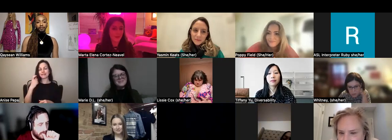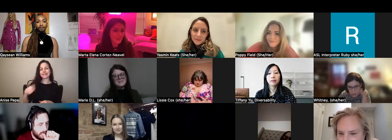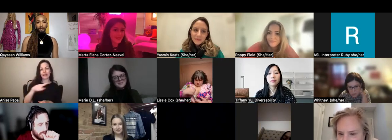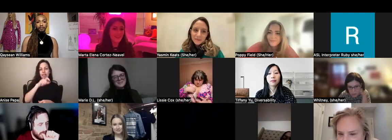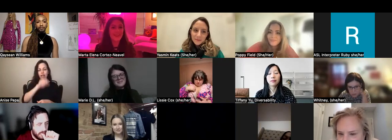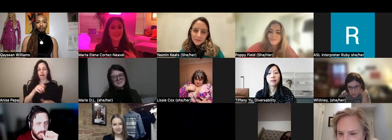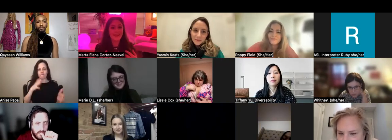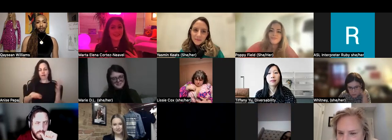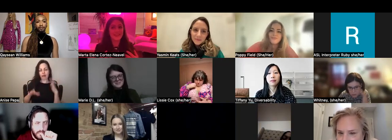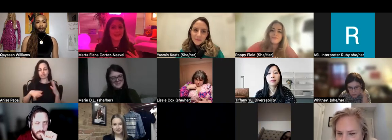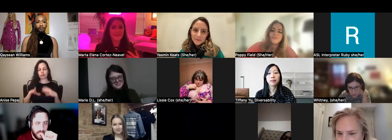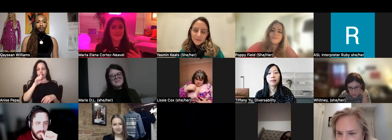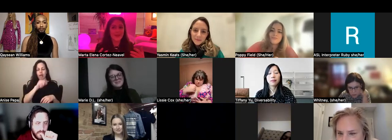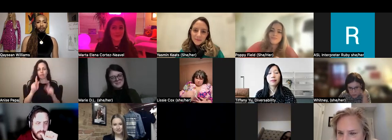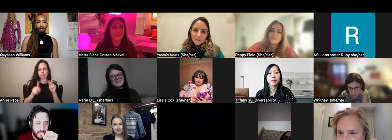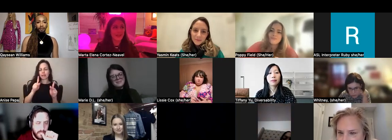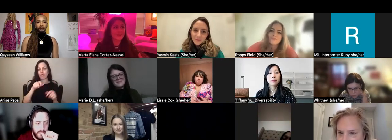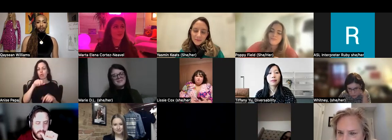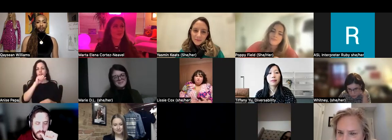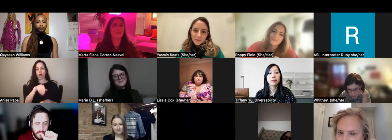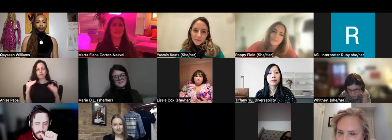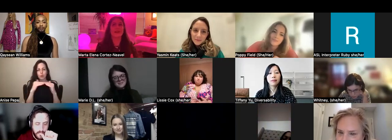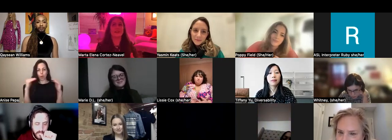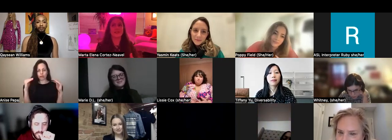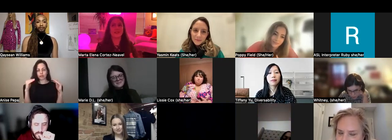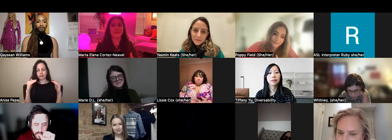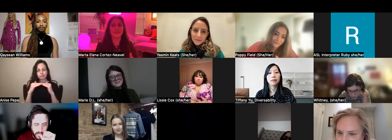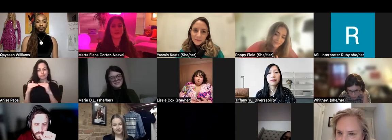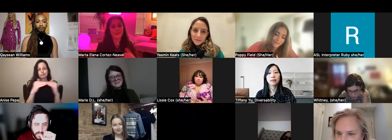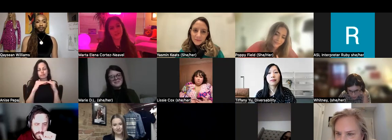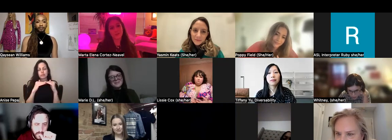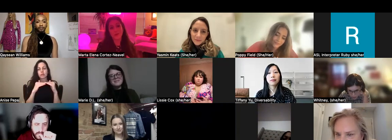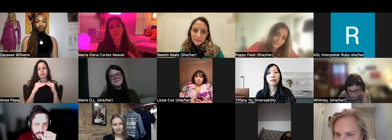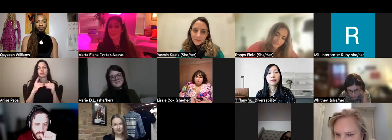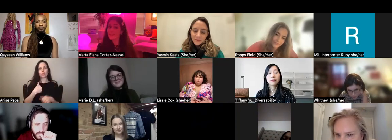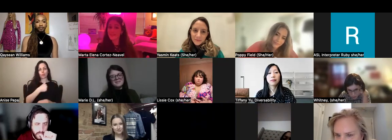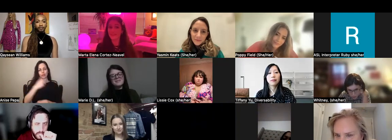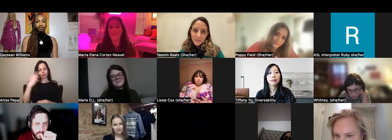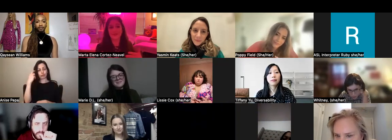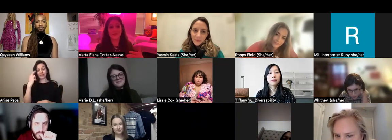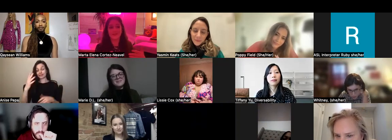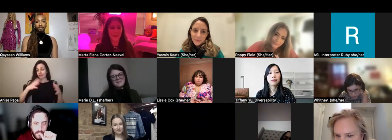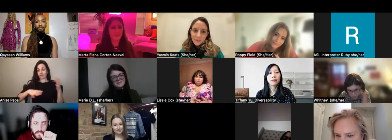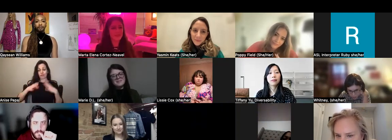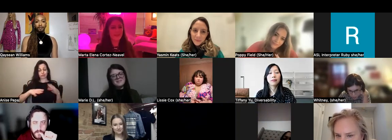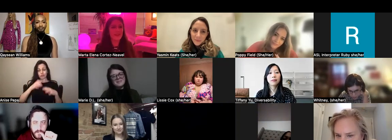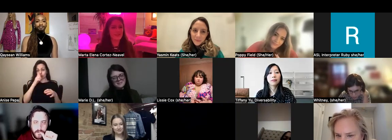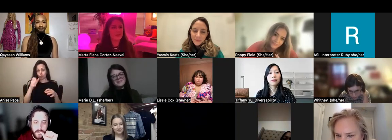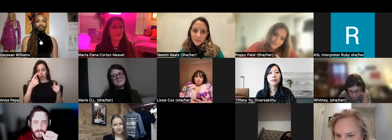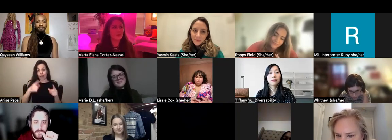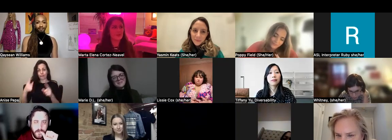love equality, and they realize, or we realize, that like fashion won't exist unless we adapt